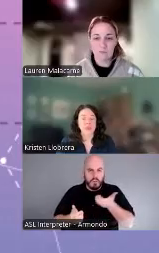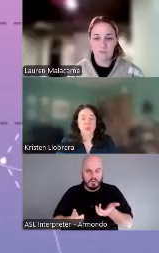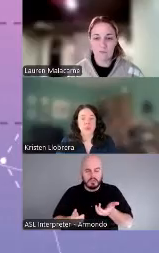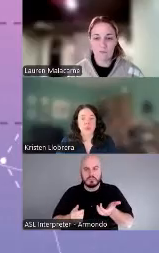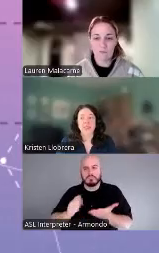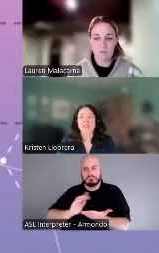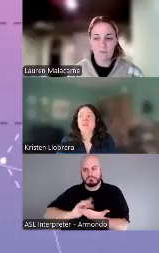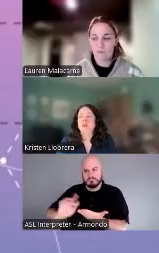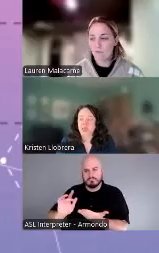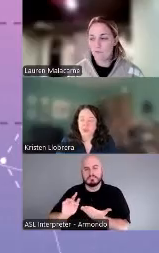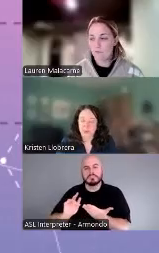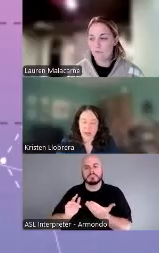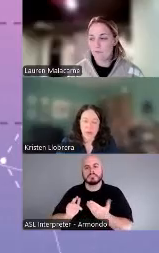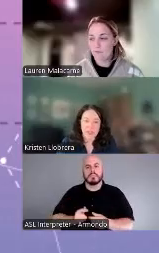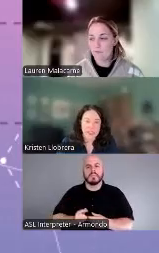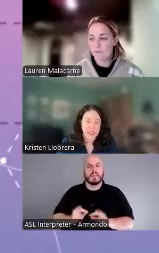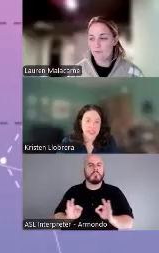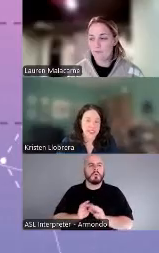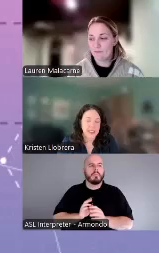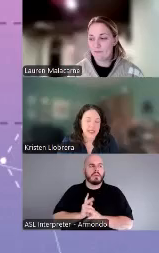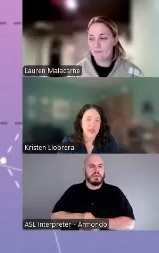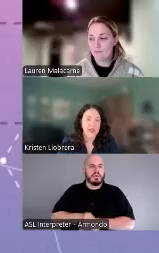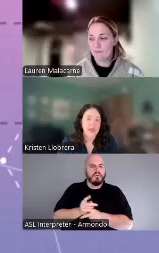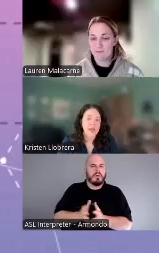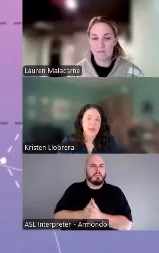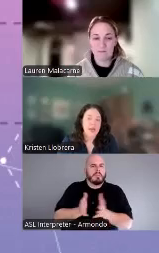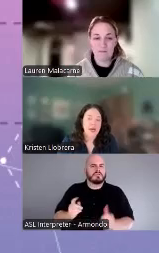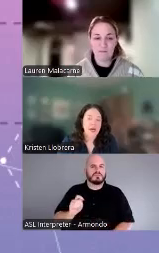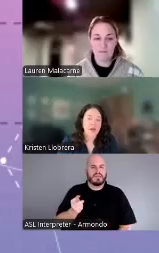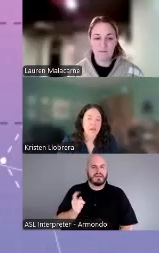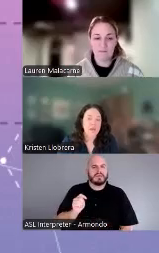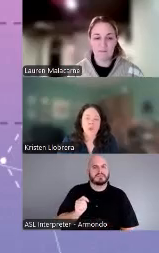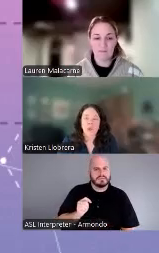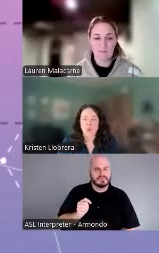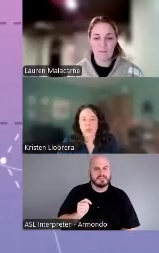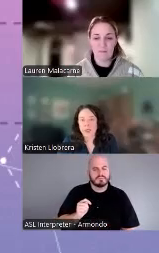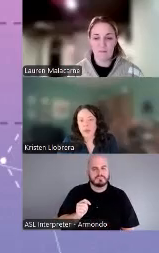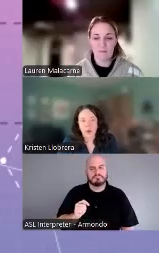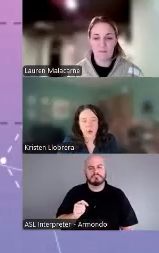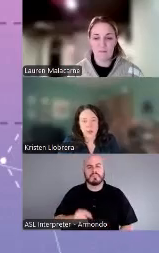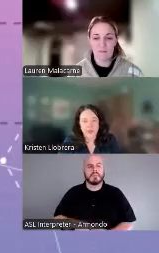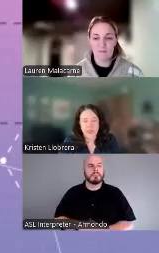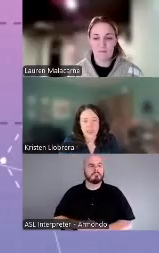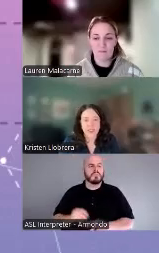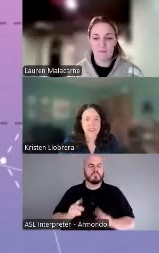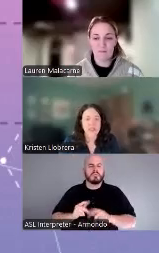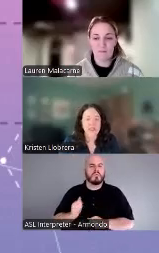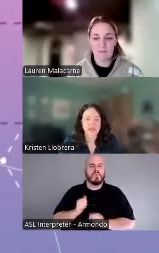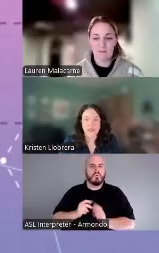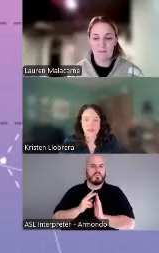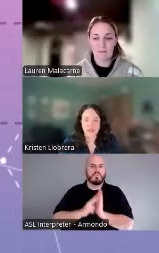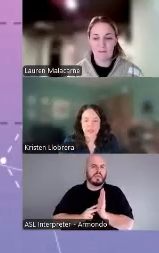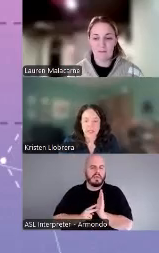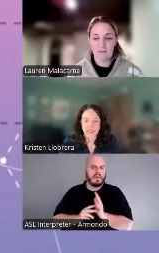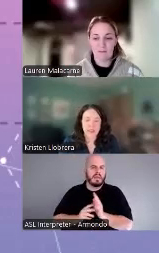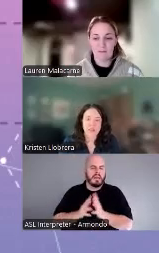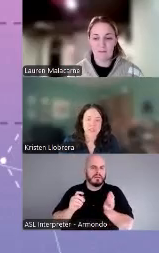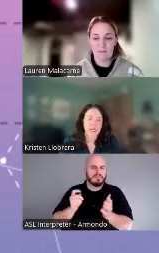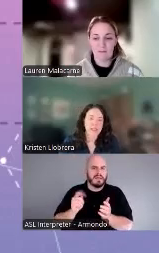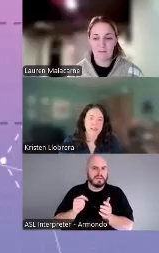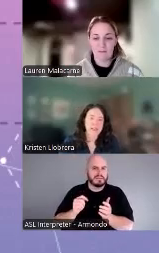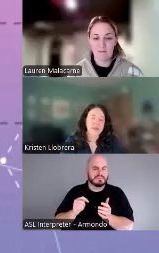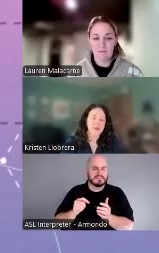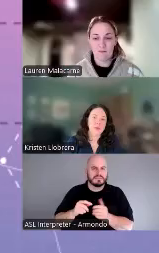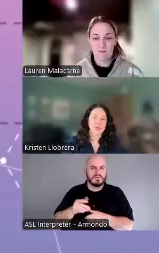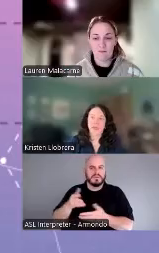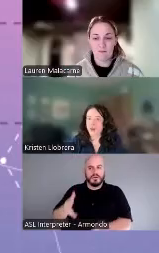just, we still have to be careful about how much text is there. People won't read a whole bunch of text. They're there to learn skills,